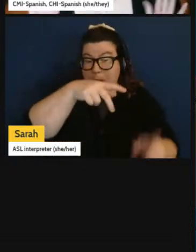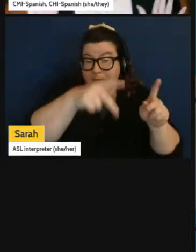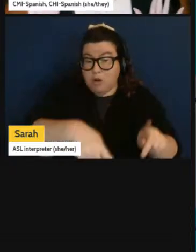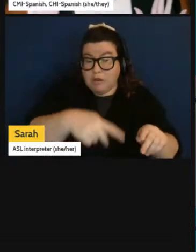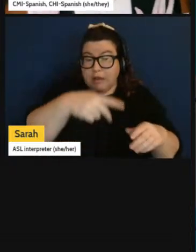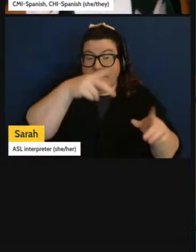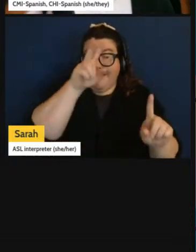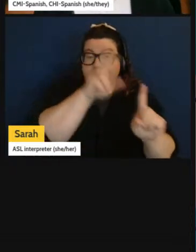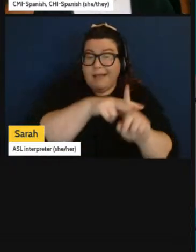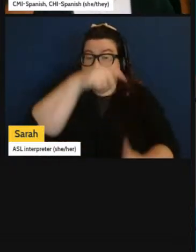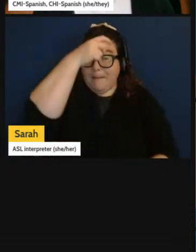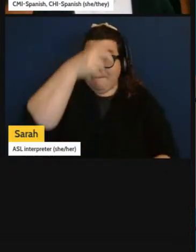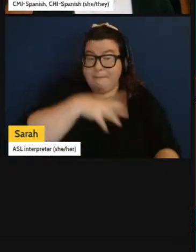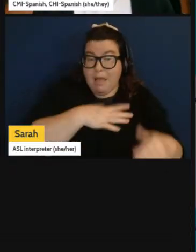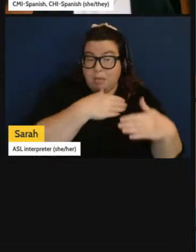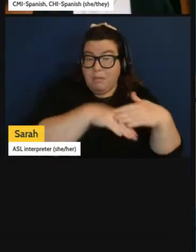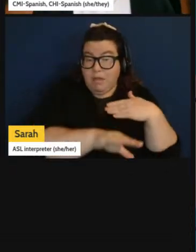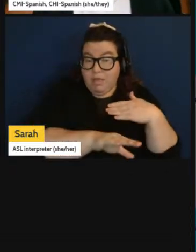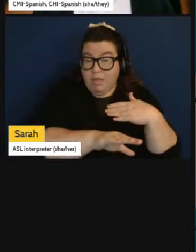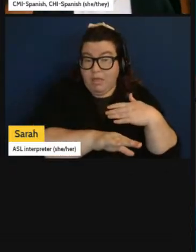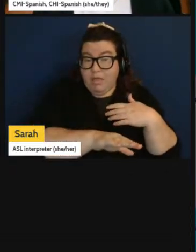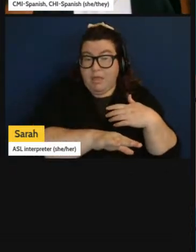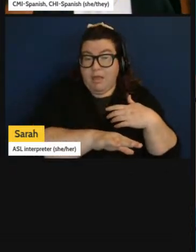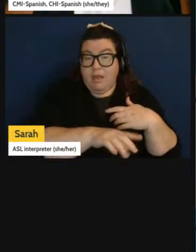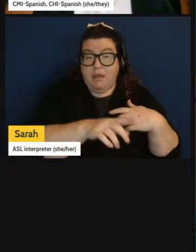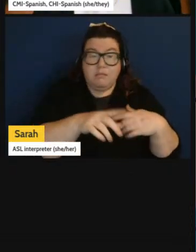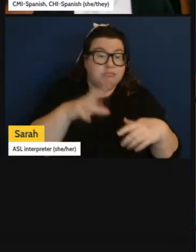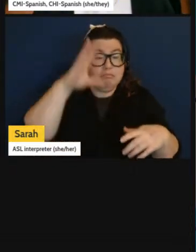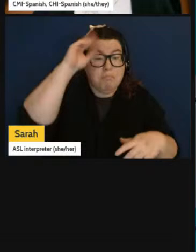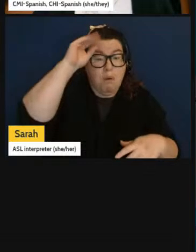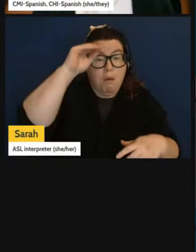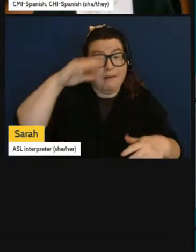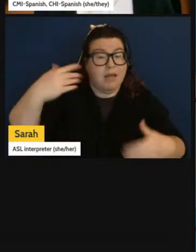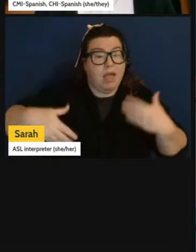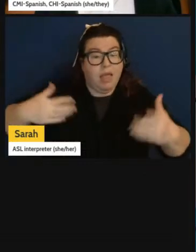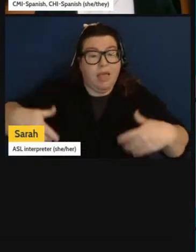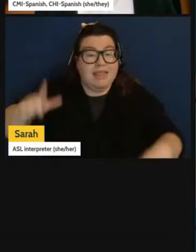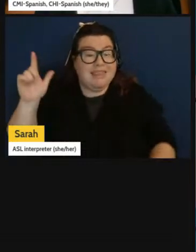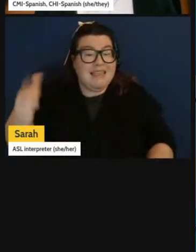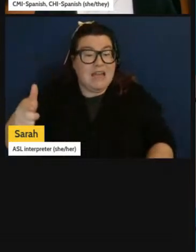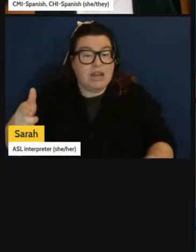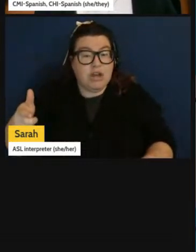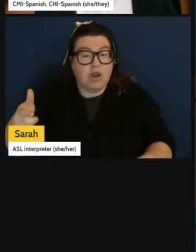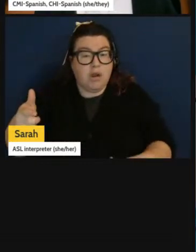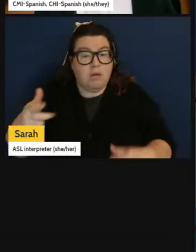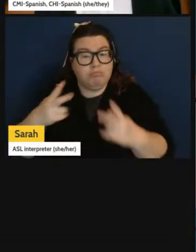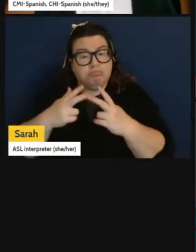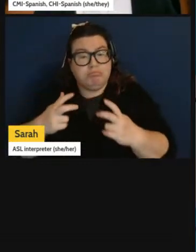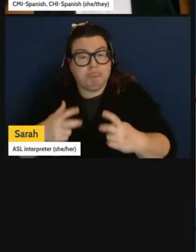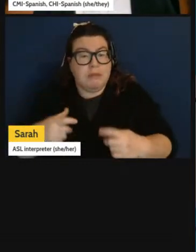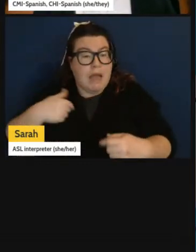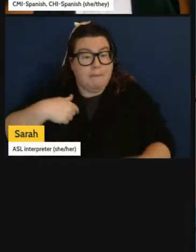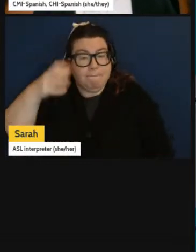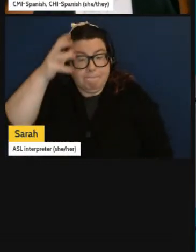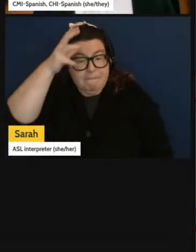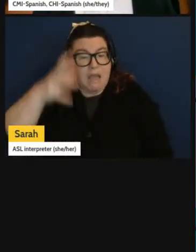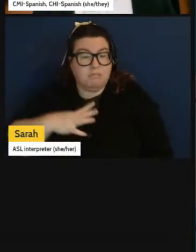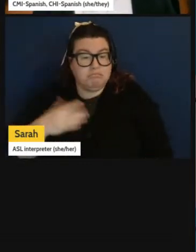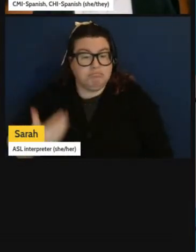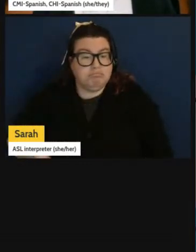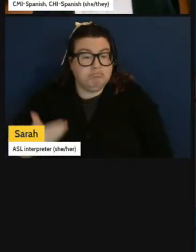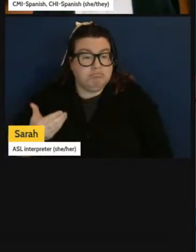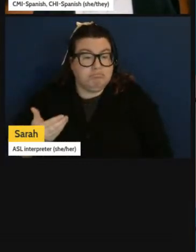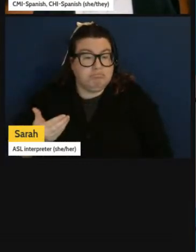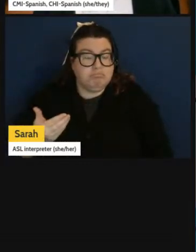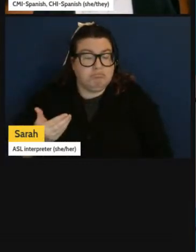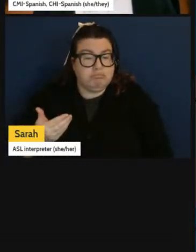it's a boy, okay? And then this person later on in life says, oh yeah, I'm a man, okay? This